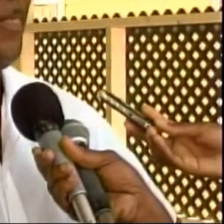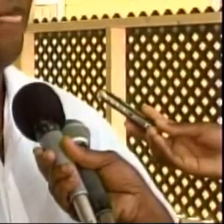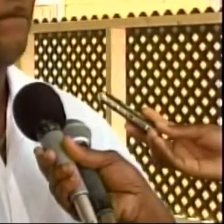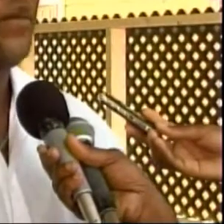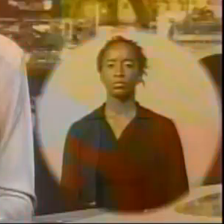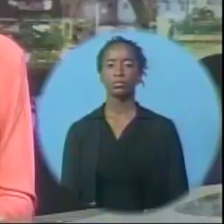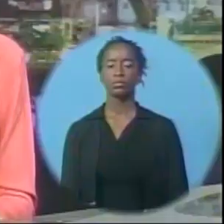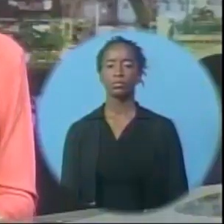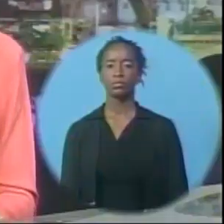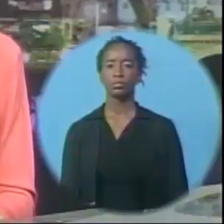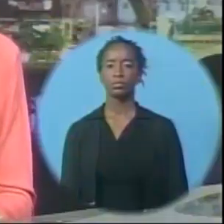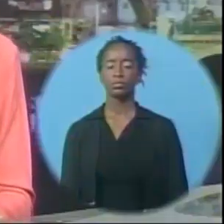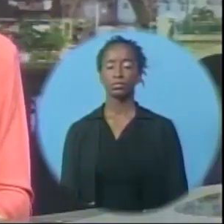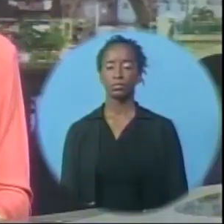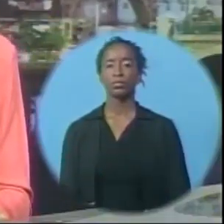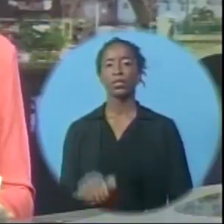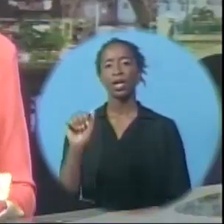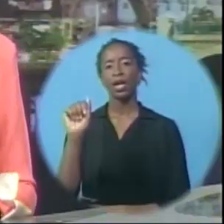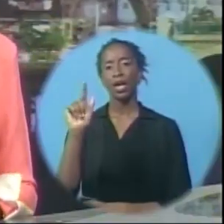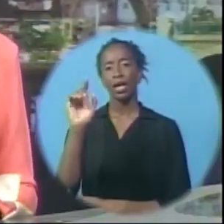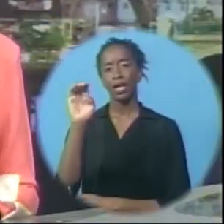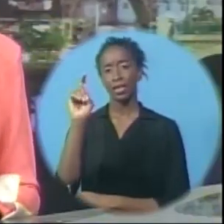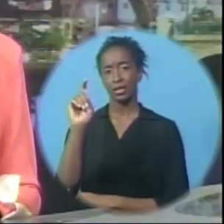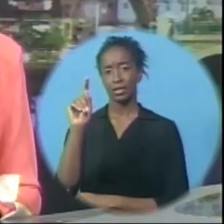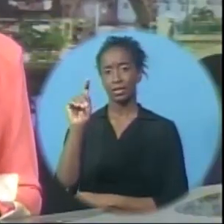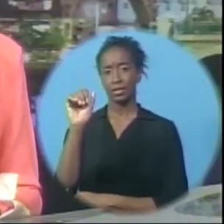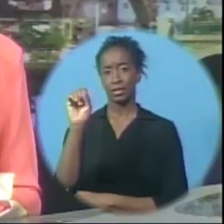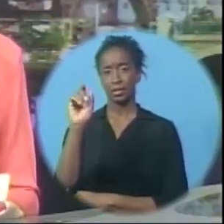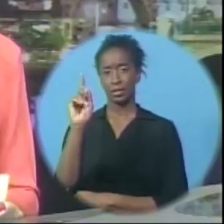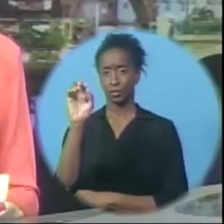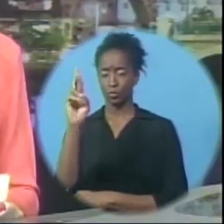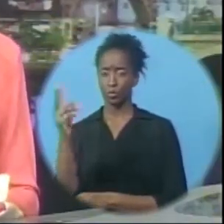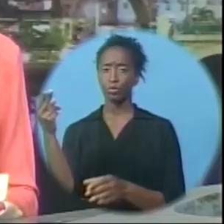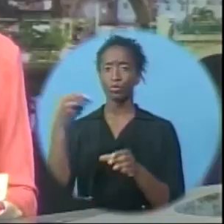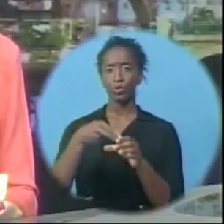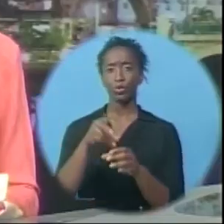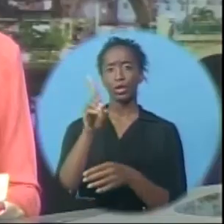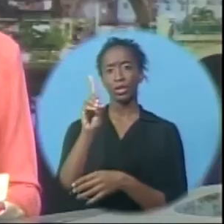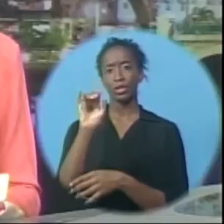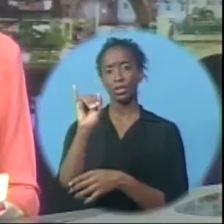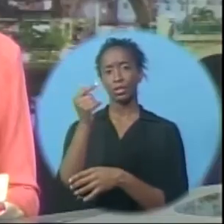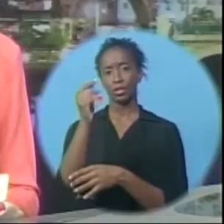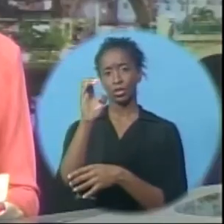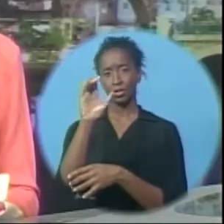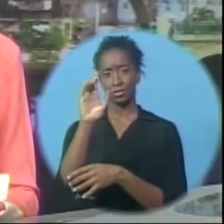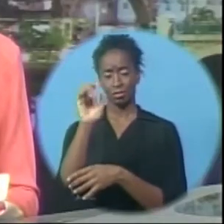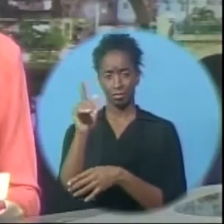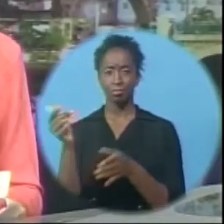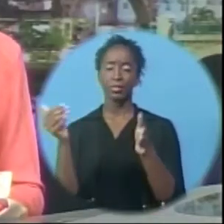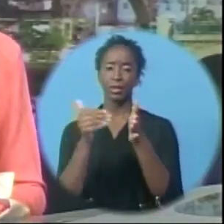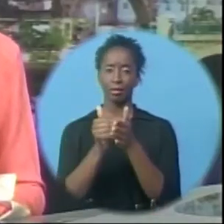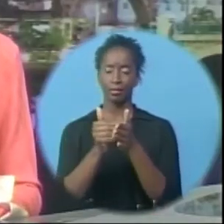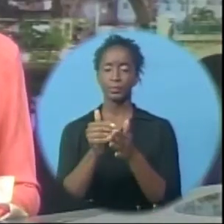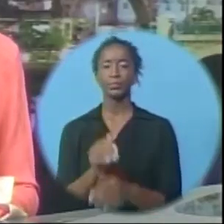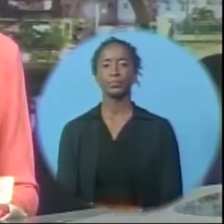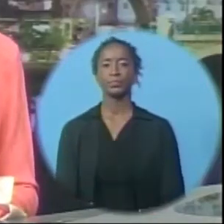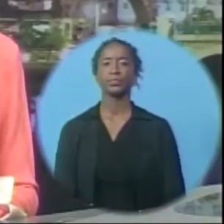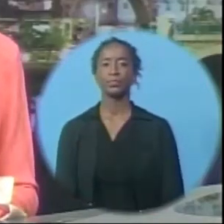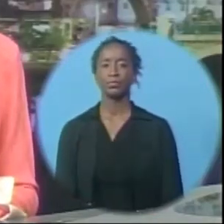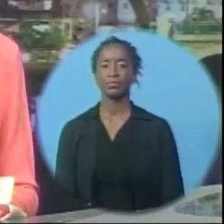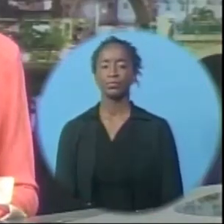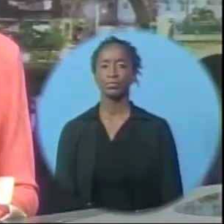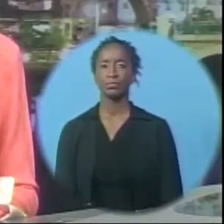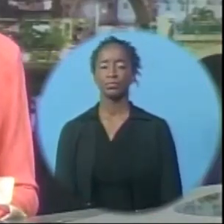forward. Digicel Barbados today announced the return of Alex Tasker. He becomes the Communications and